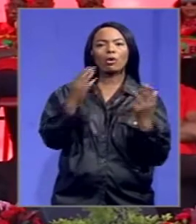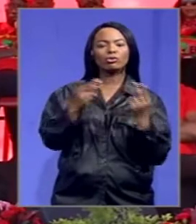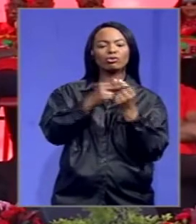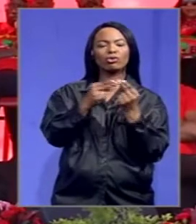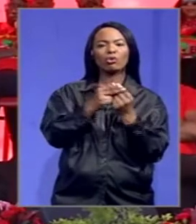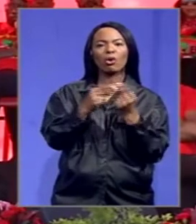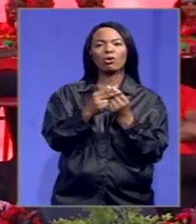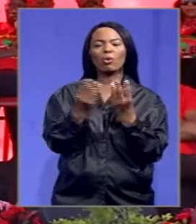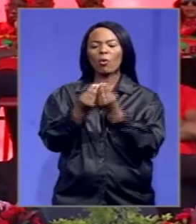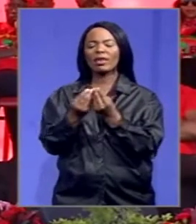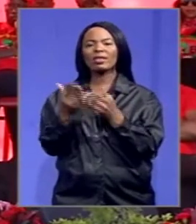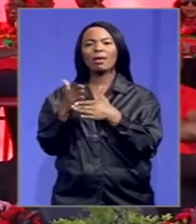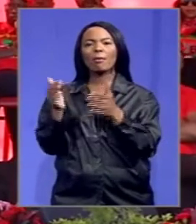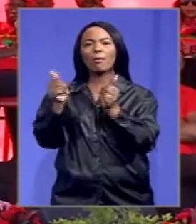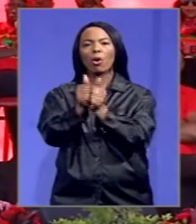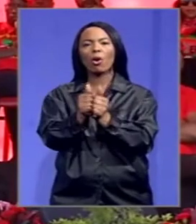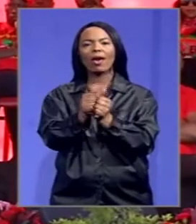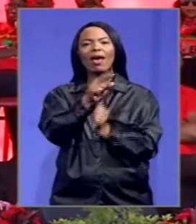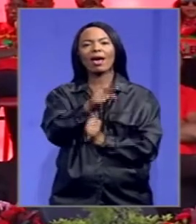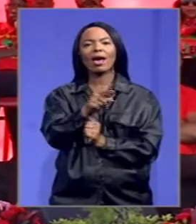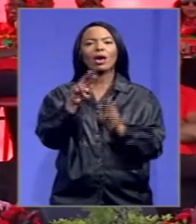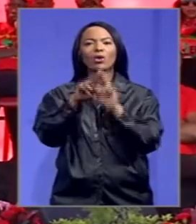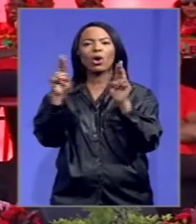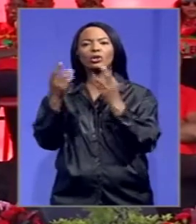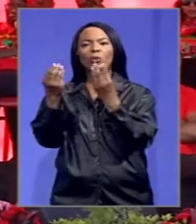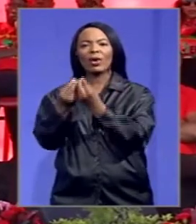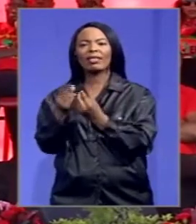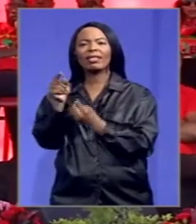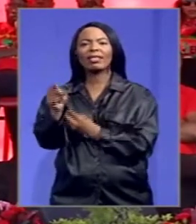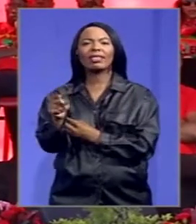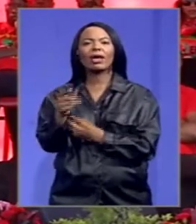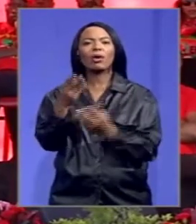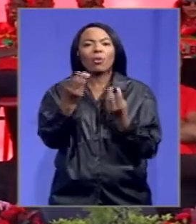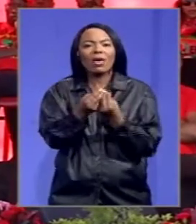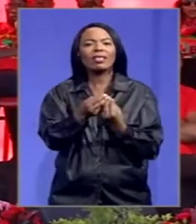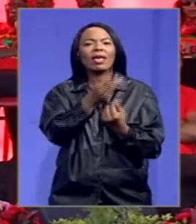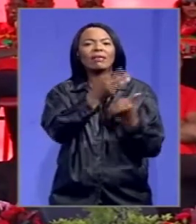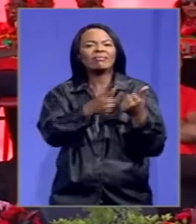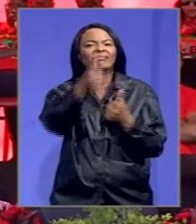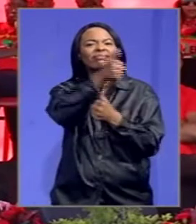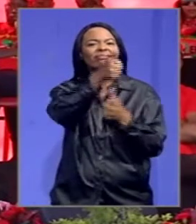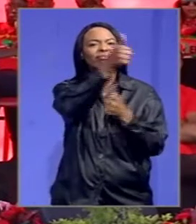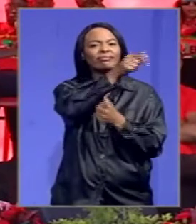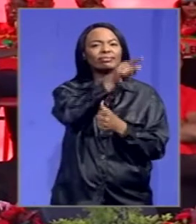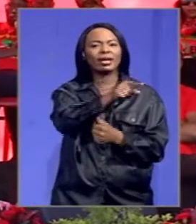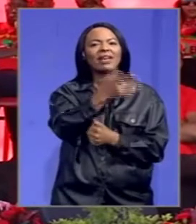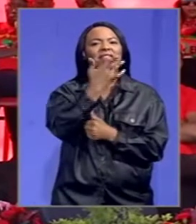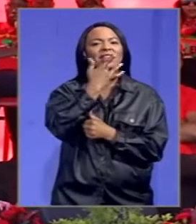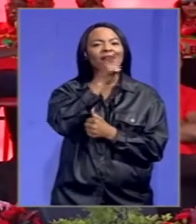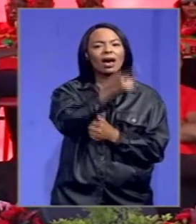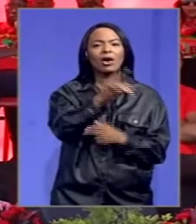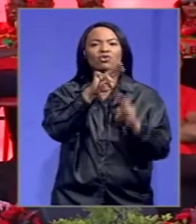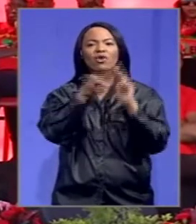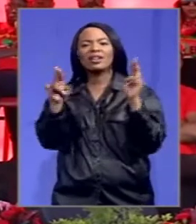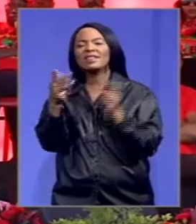not with our people. COSATU is even worse. NUM is worse than worse.